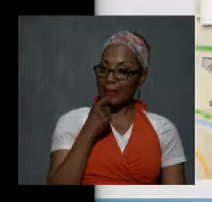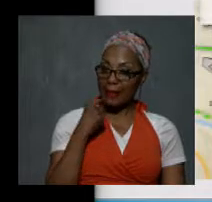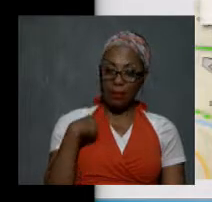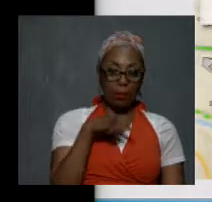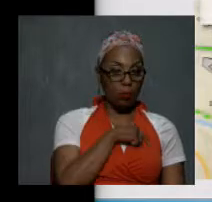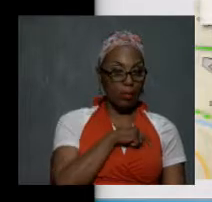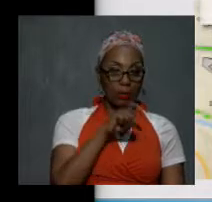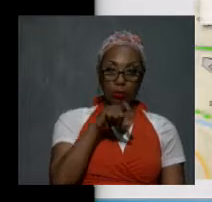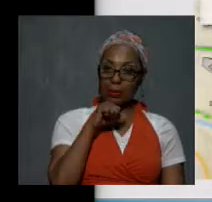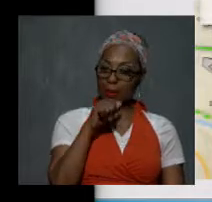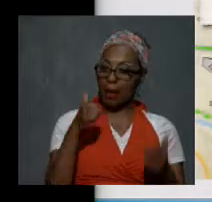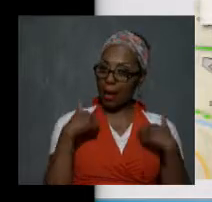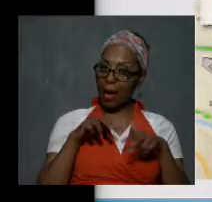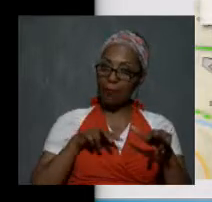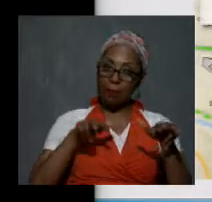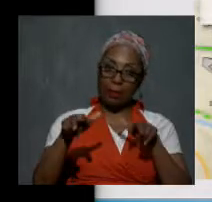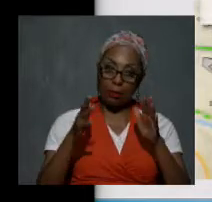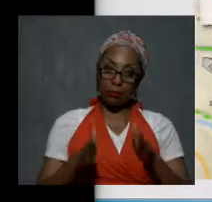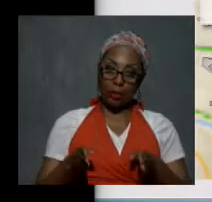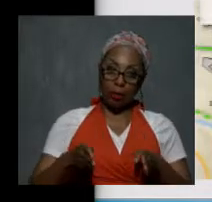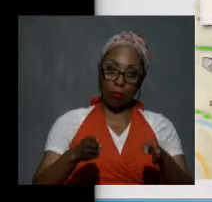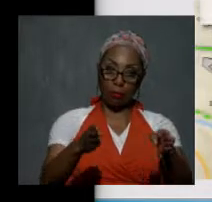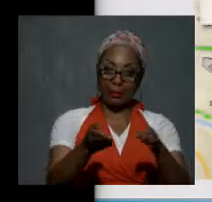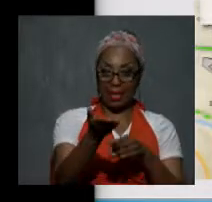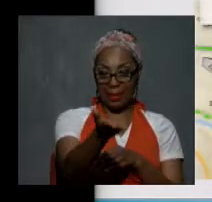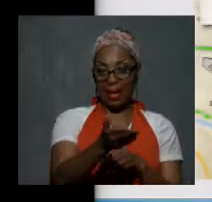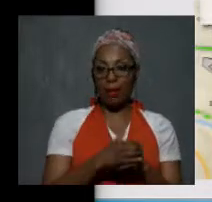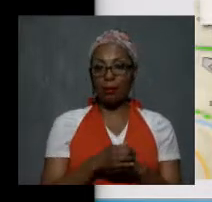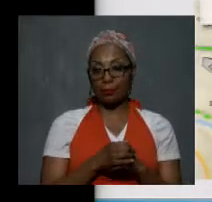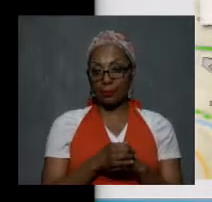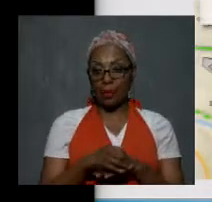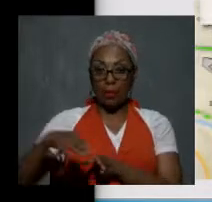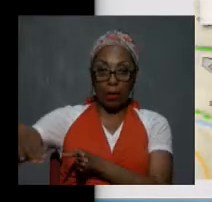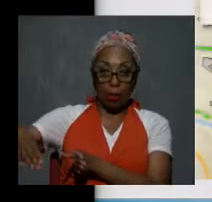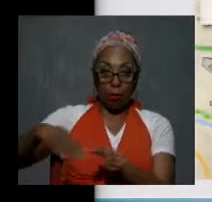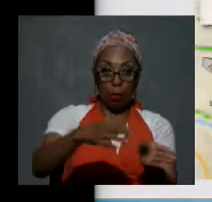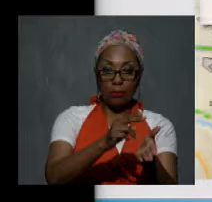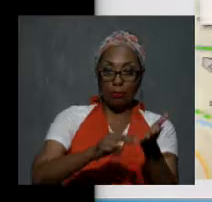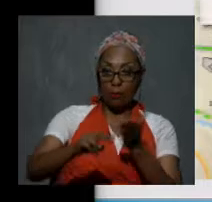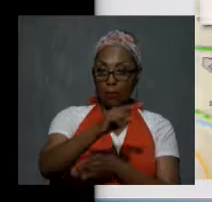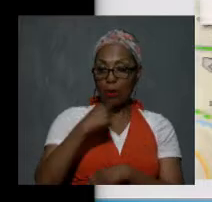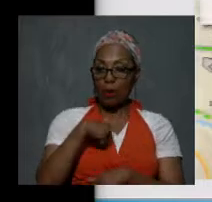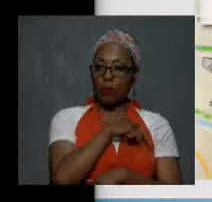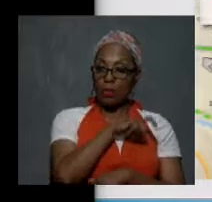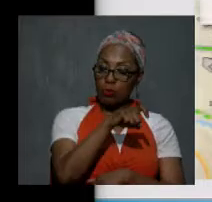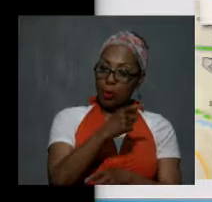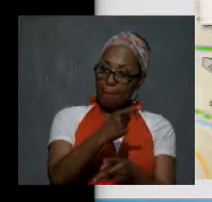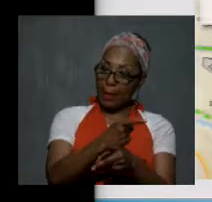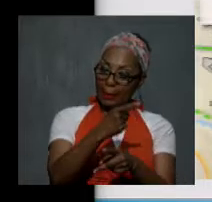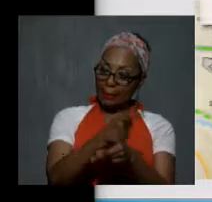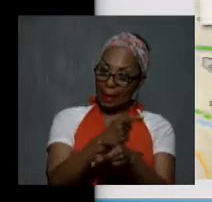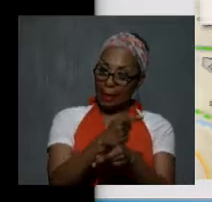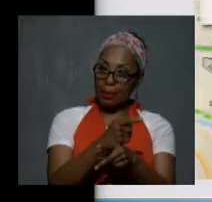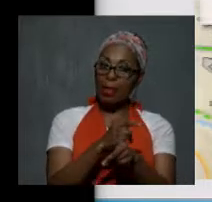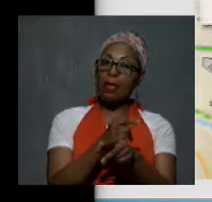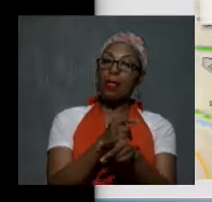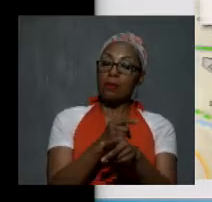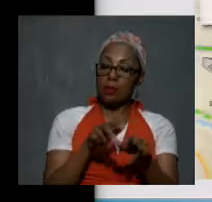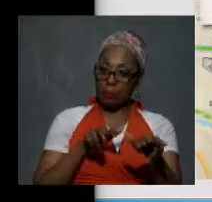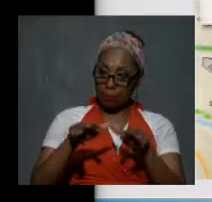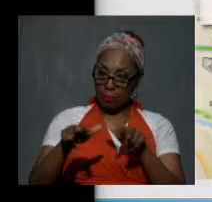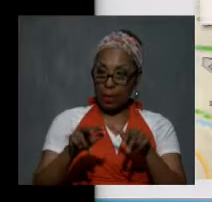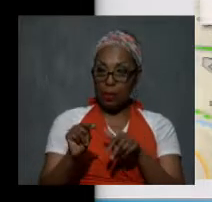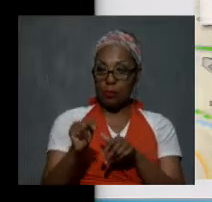not have a pedestrian crossing at that location across to University. We should maintain the pedestrian